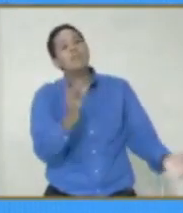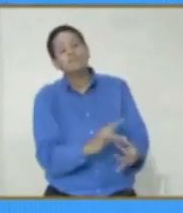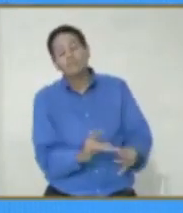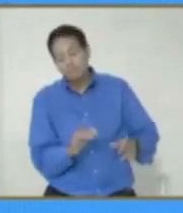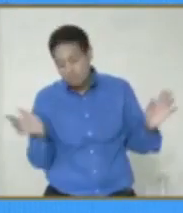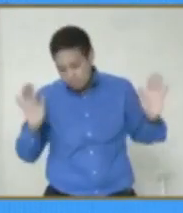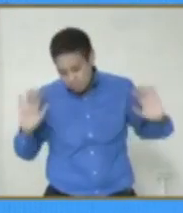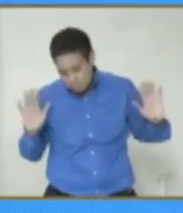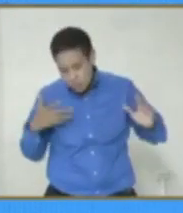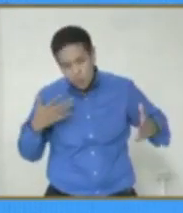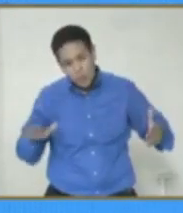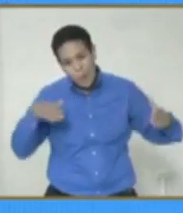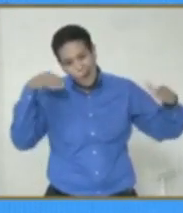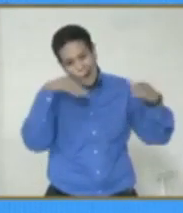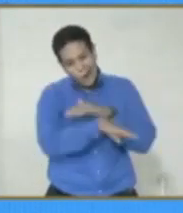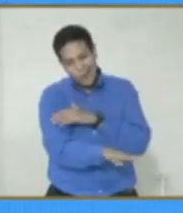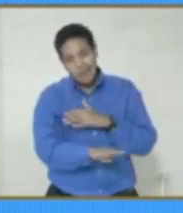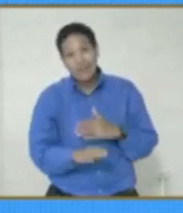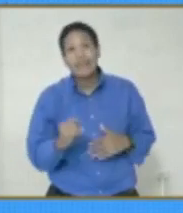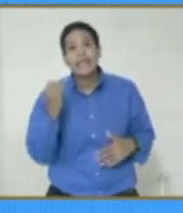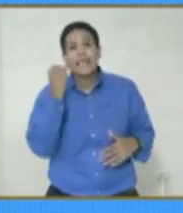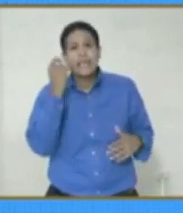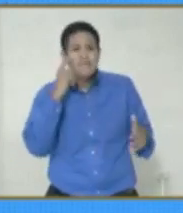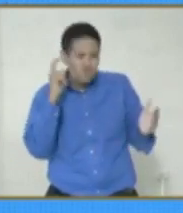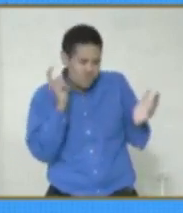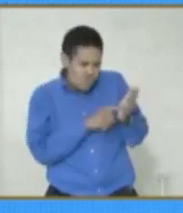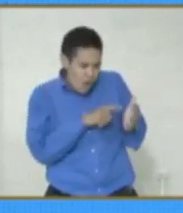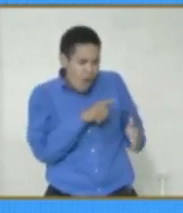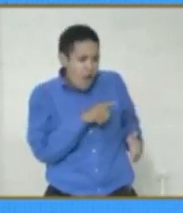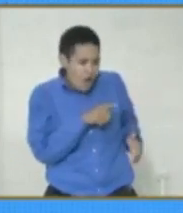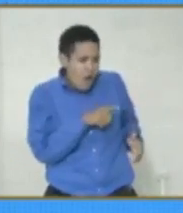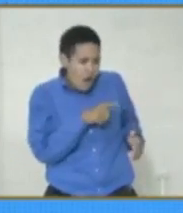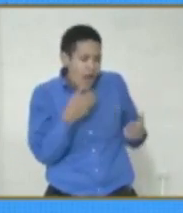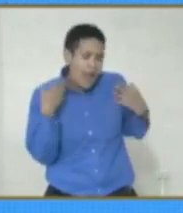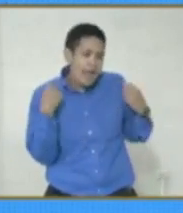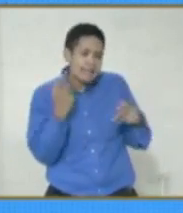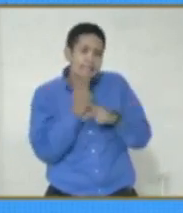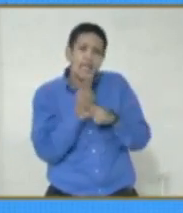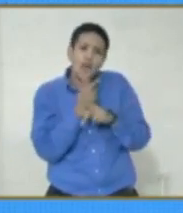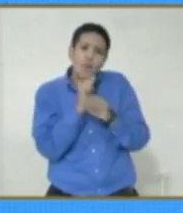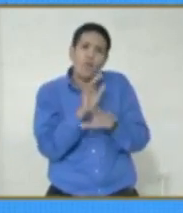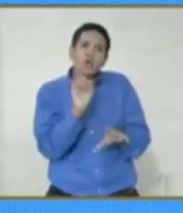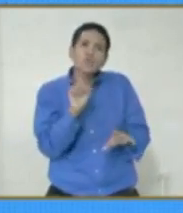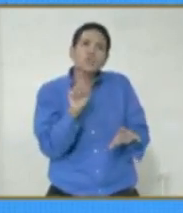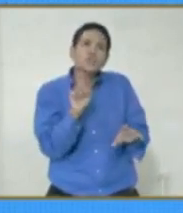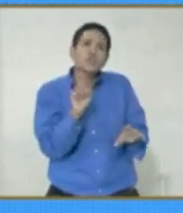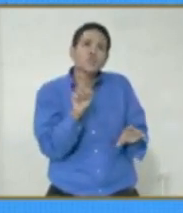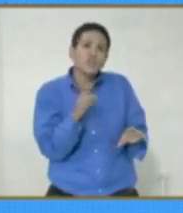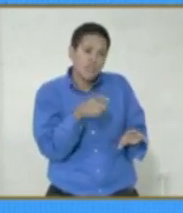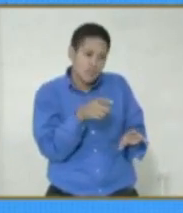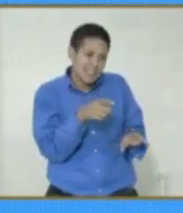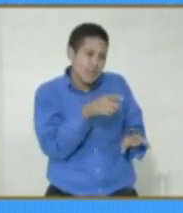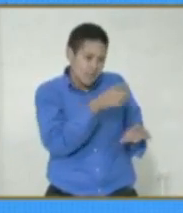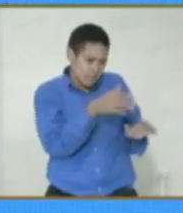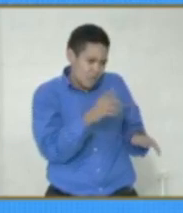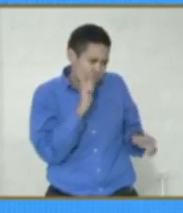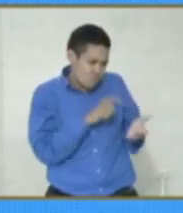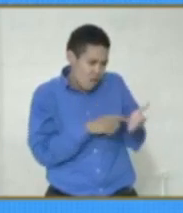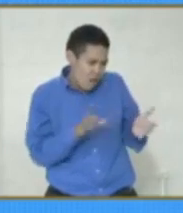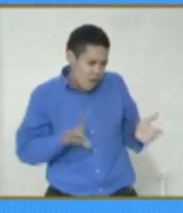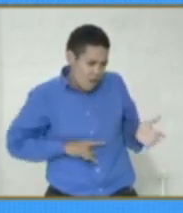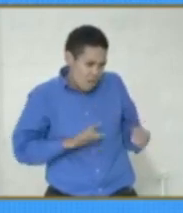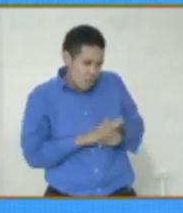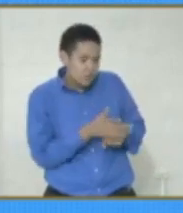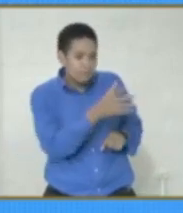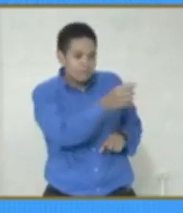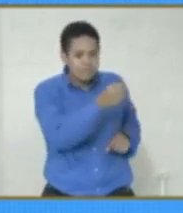first place. If it is recognized, then the healthcare workers certainly should isolate the individual, and